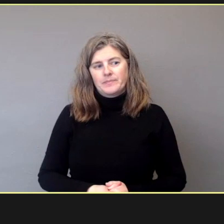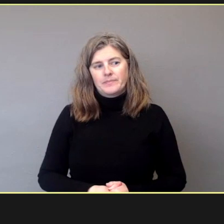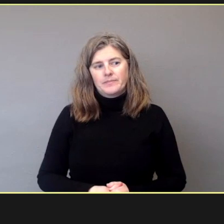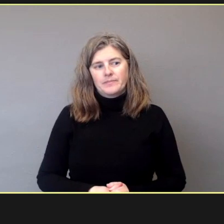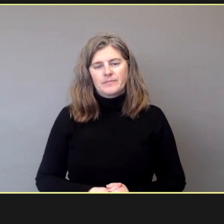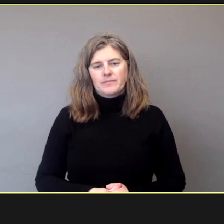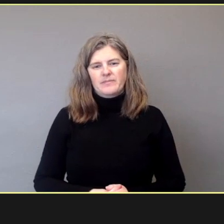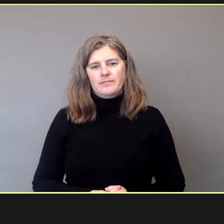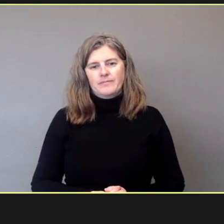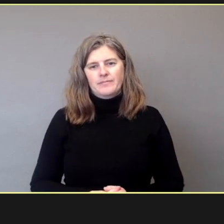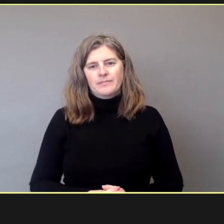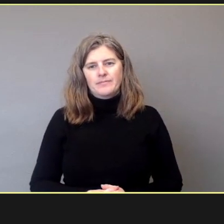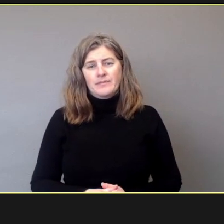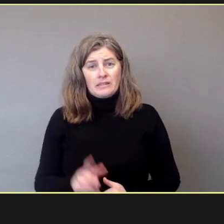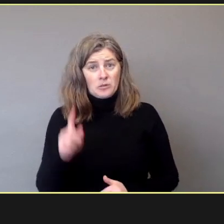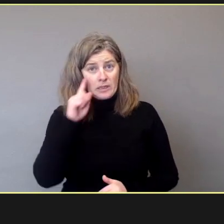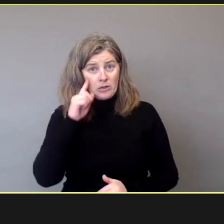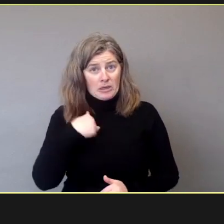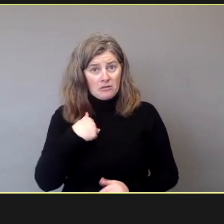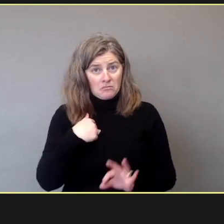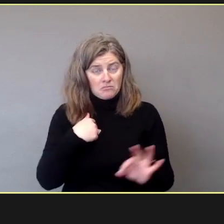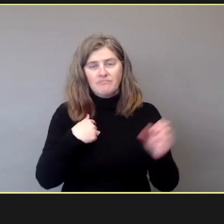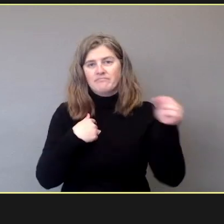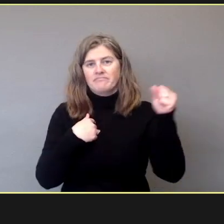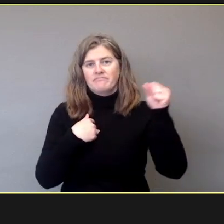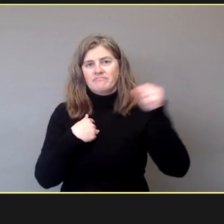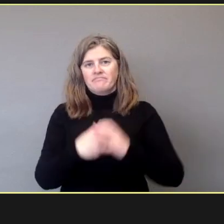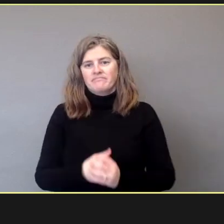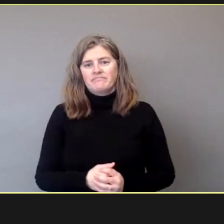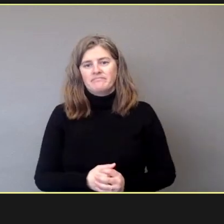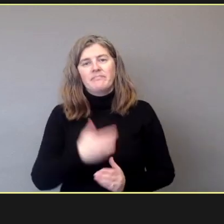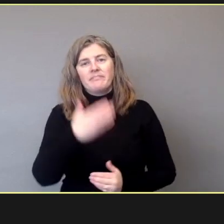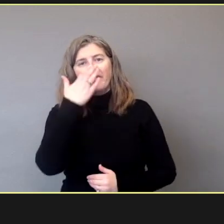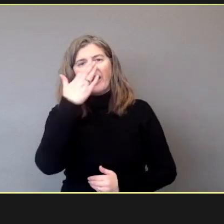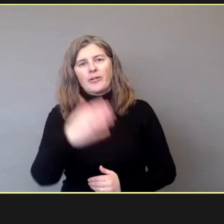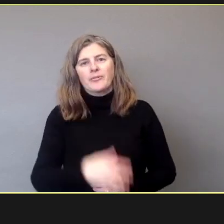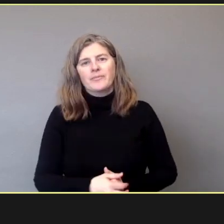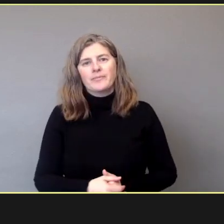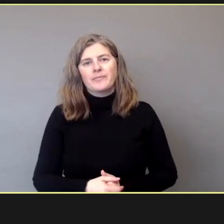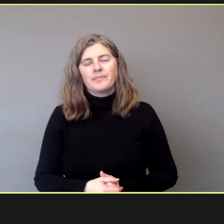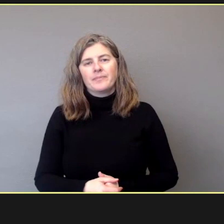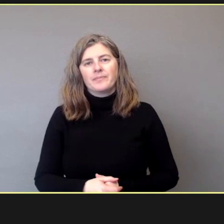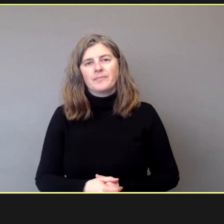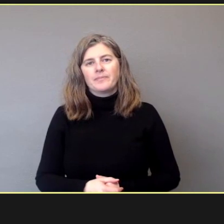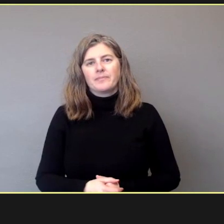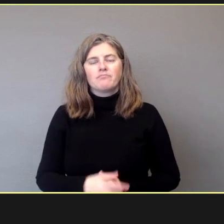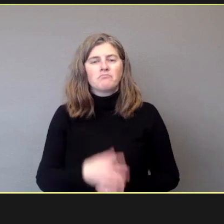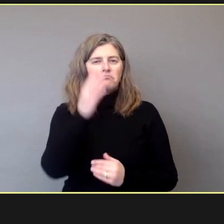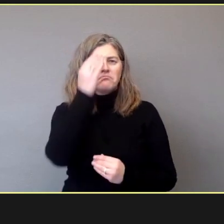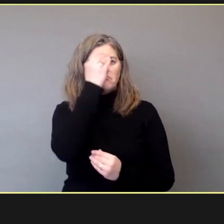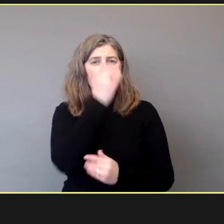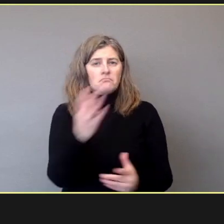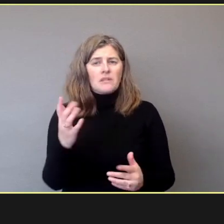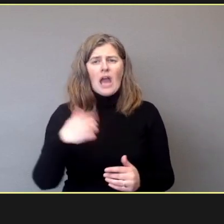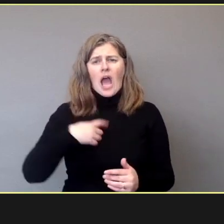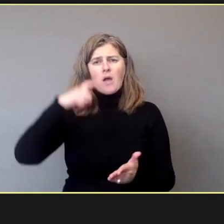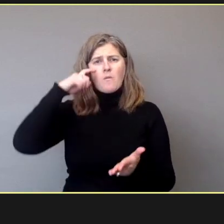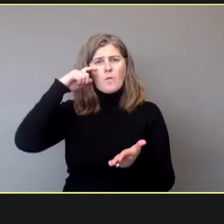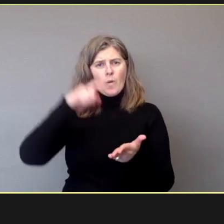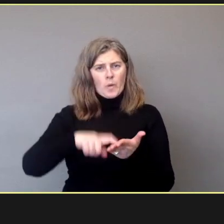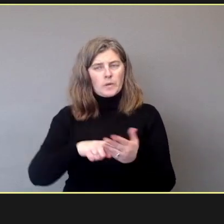Just seeing that you can hear me. Yep. Okay, thank you. Just wanted to note, I am seeing that this